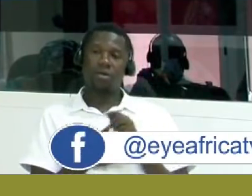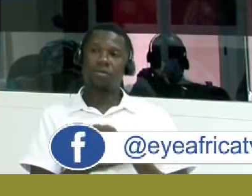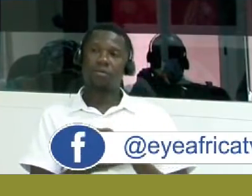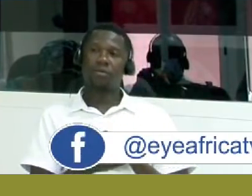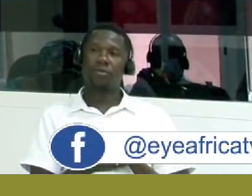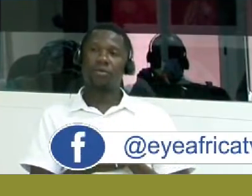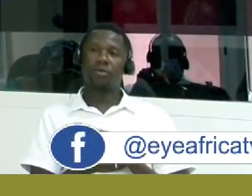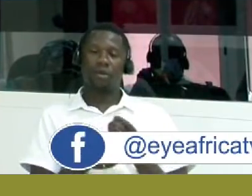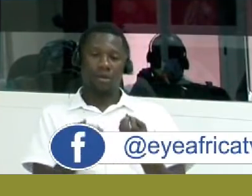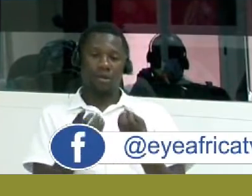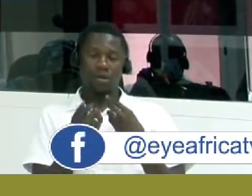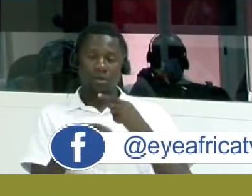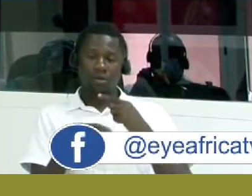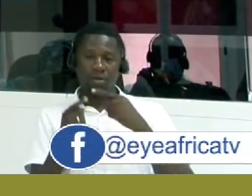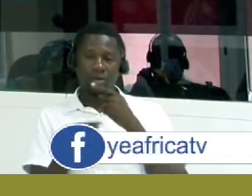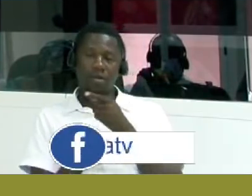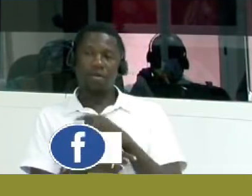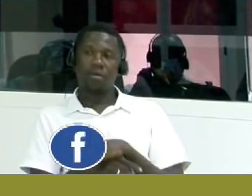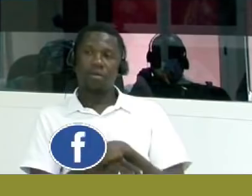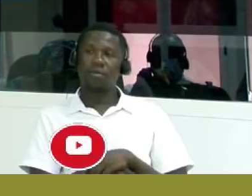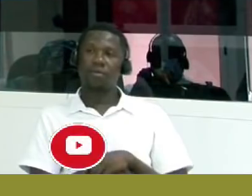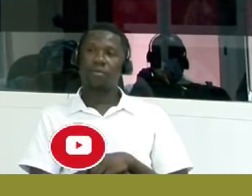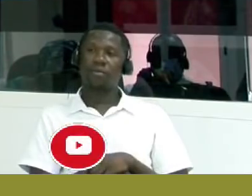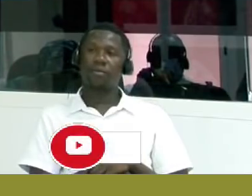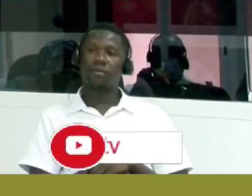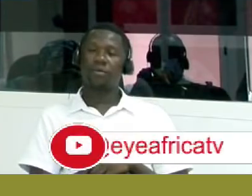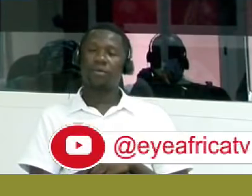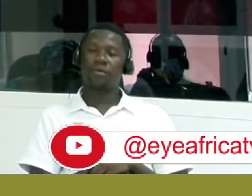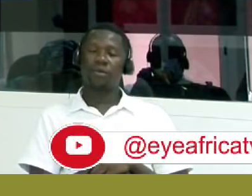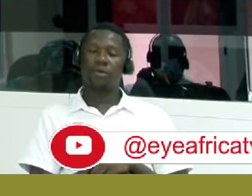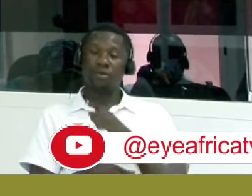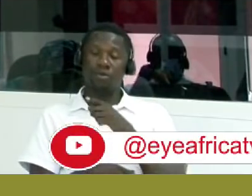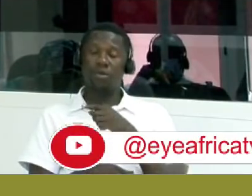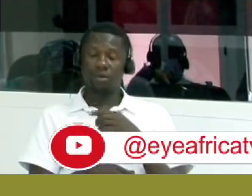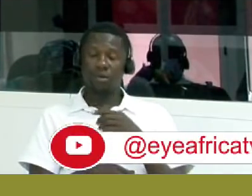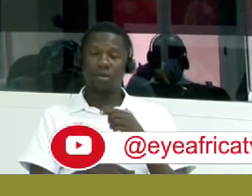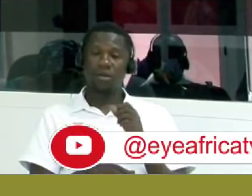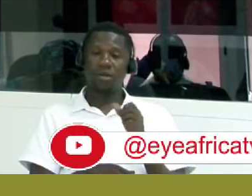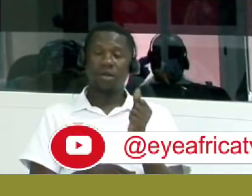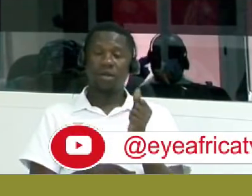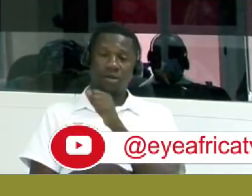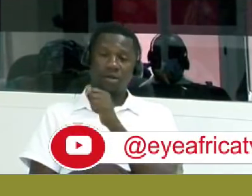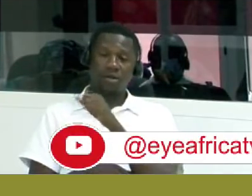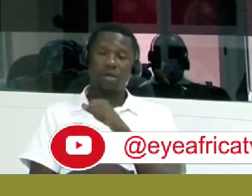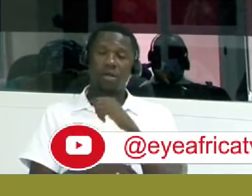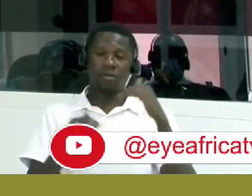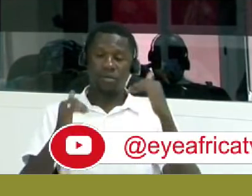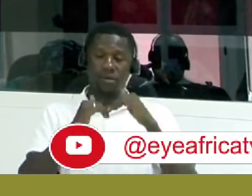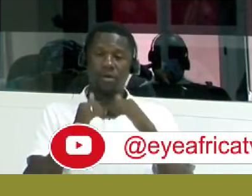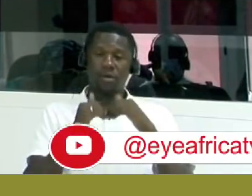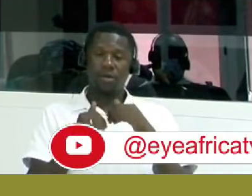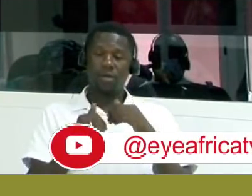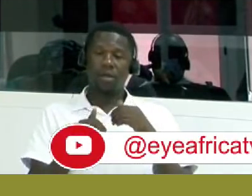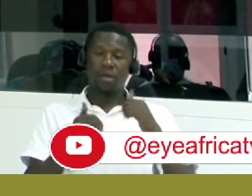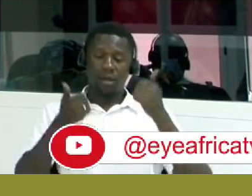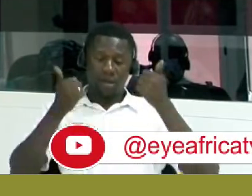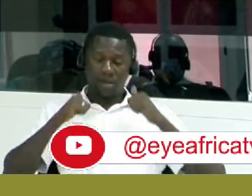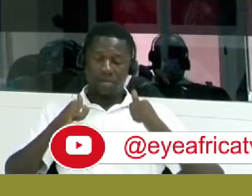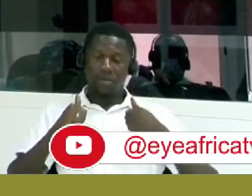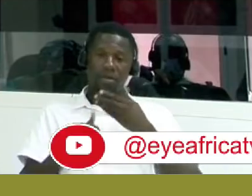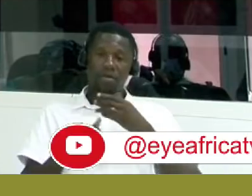Could you tell us about that? Yes, this was a subsequent meeting held at the police headquarters.